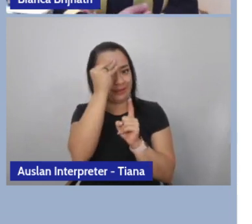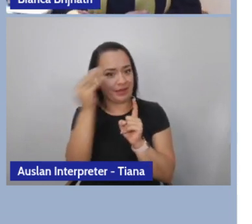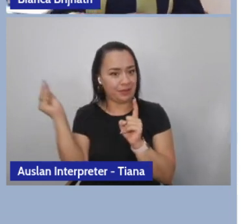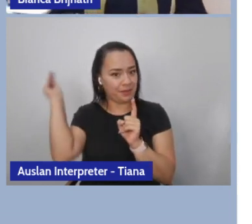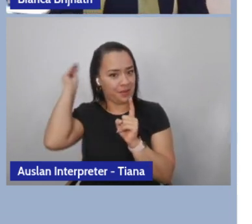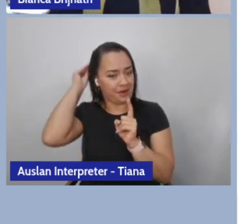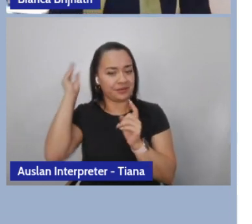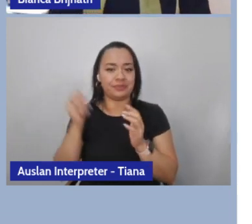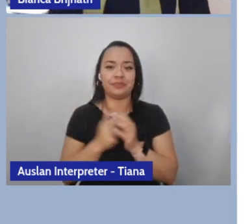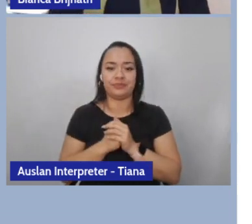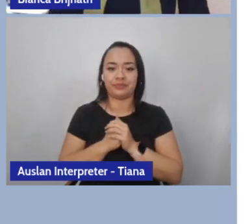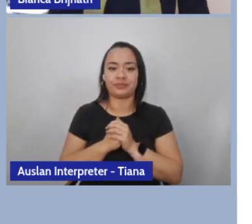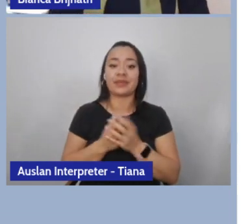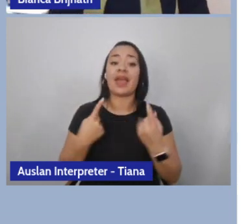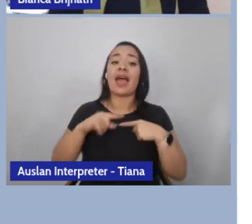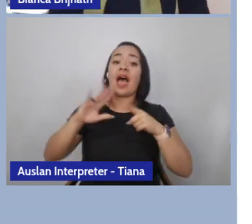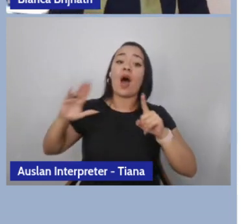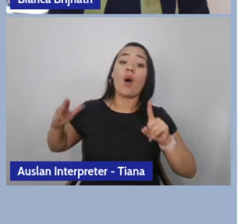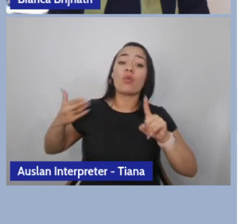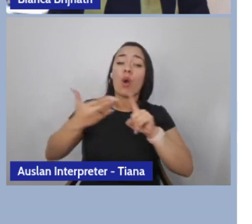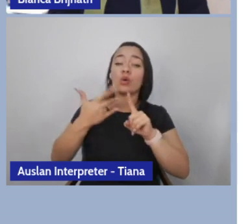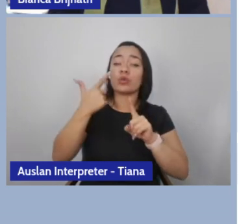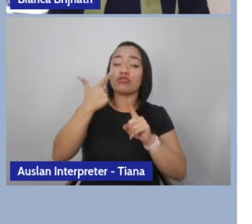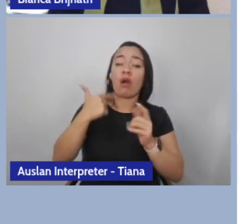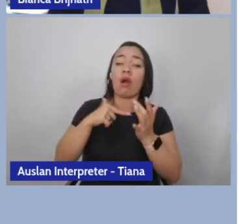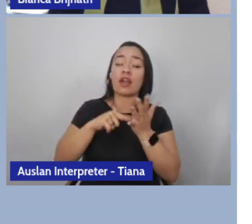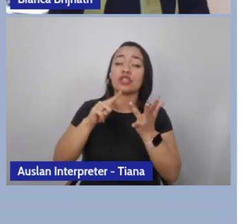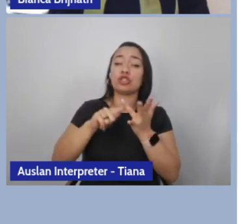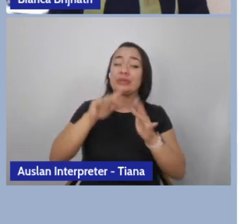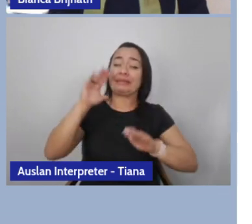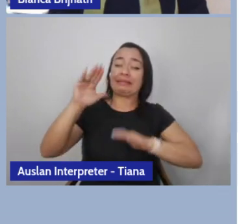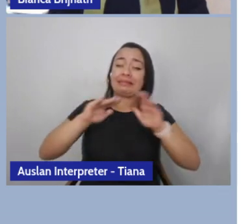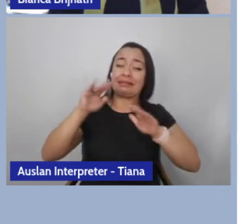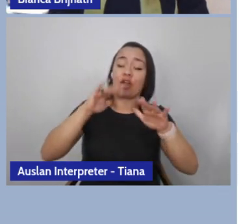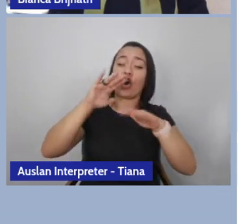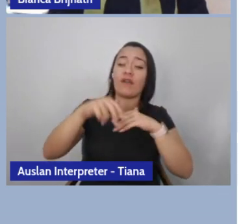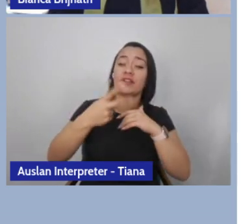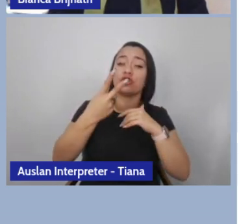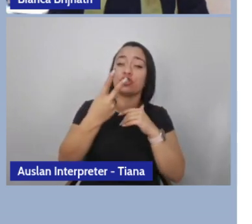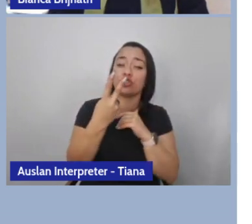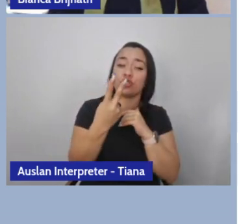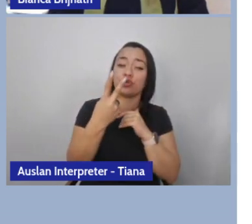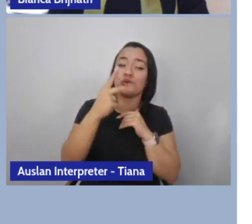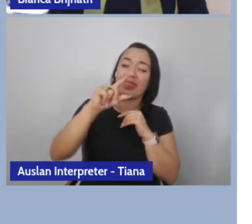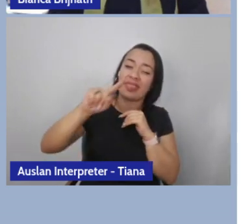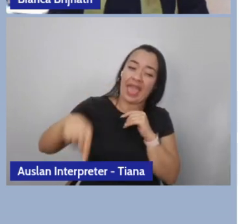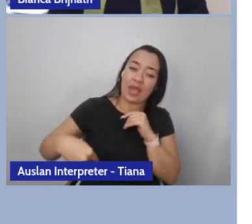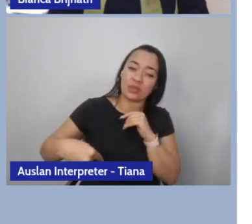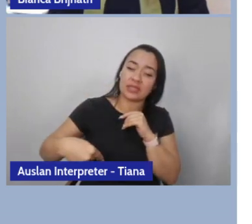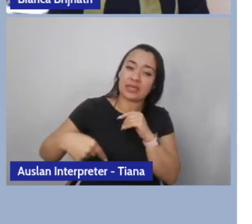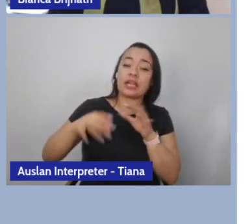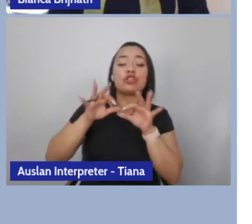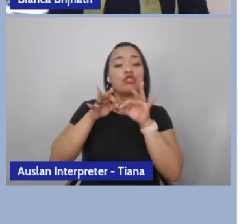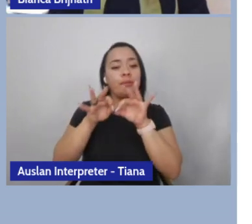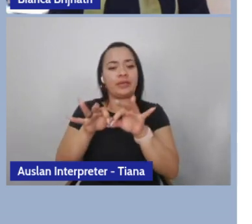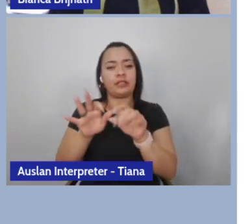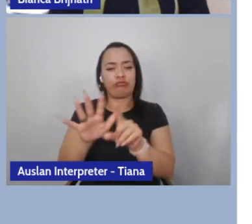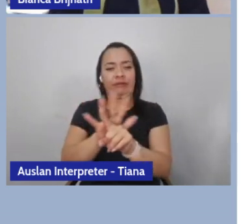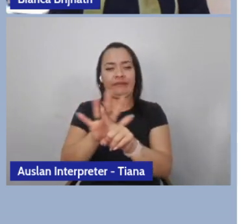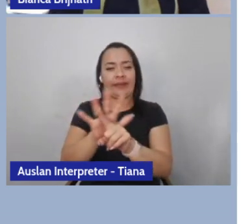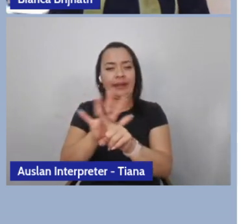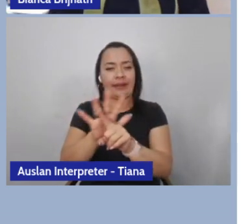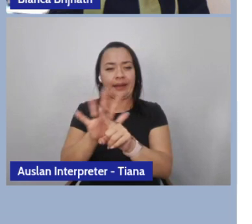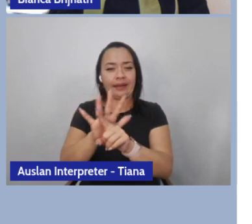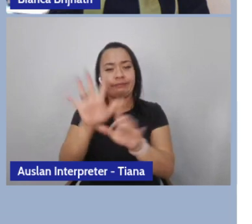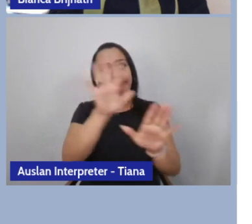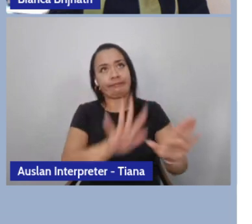about 2,400 interpreters around the country. That's roughly, we think, about 10%, actually it's about 20% of